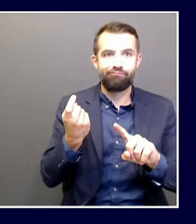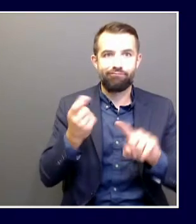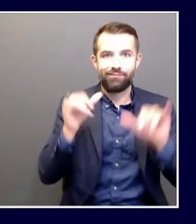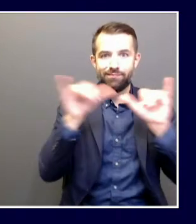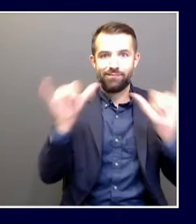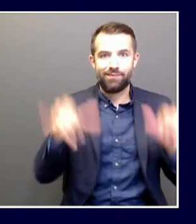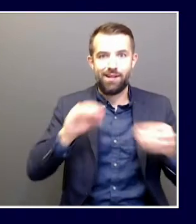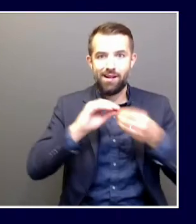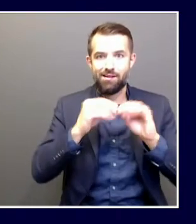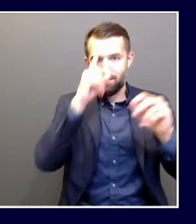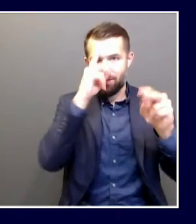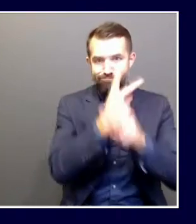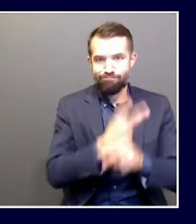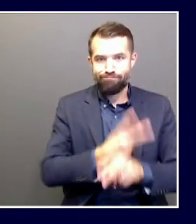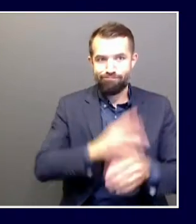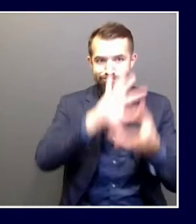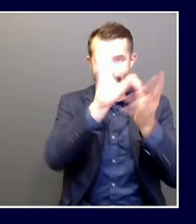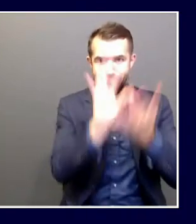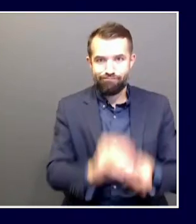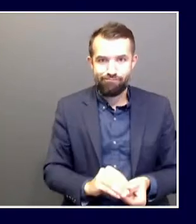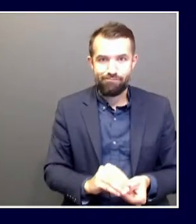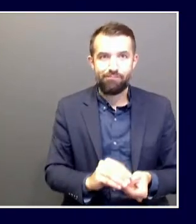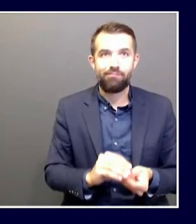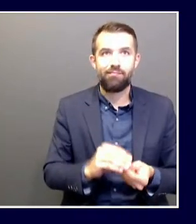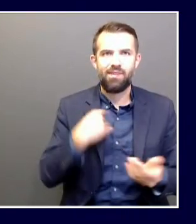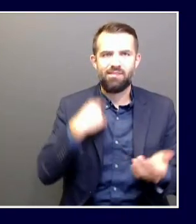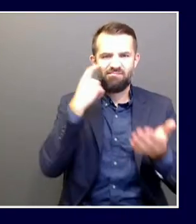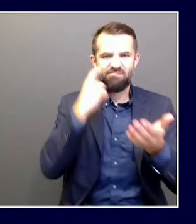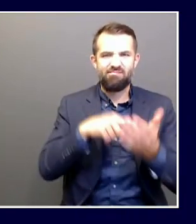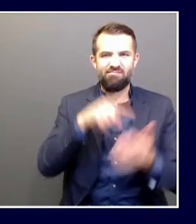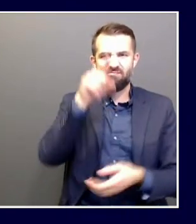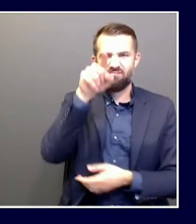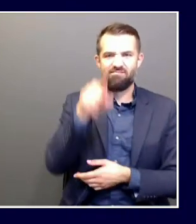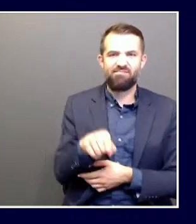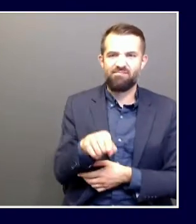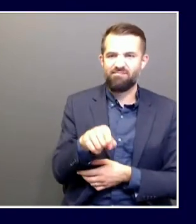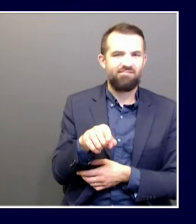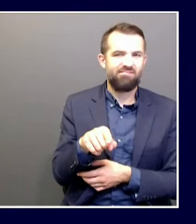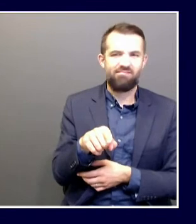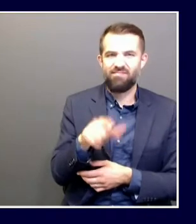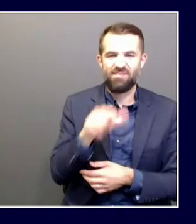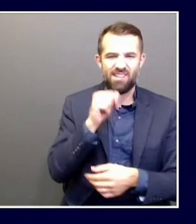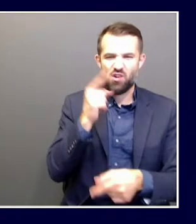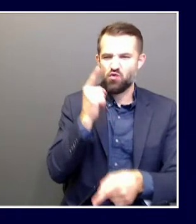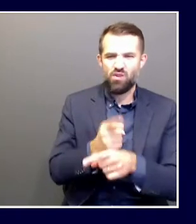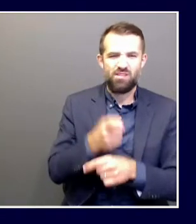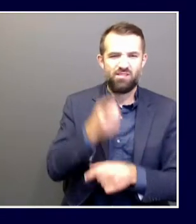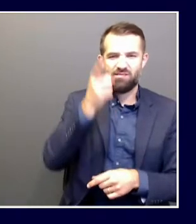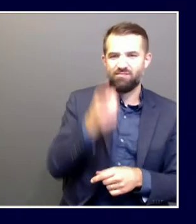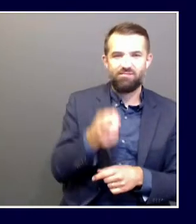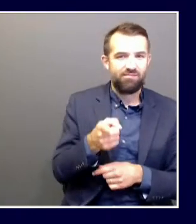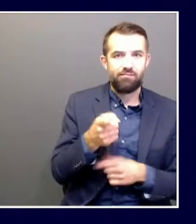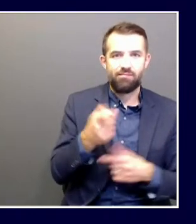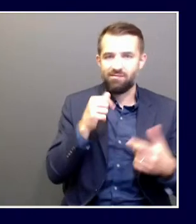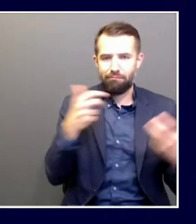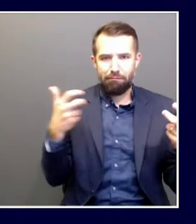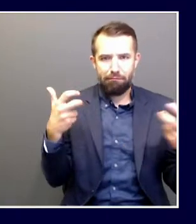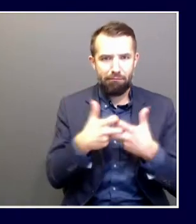today's update did not fully reflect the previous 24 hours, we, as you know, immediately sent out a notice to inform the